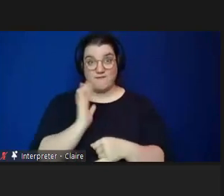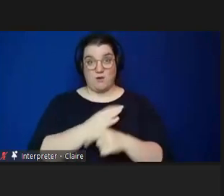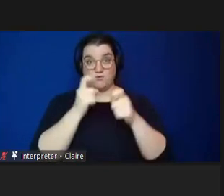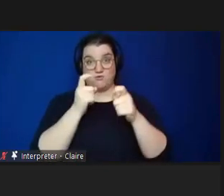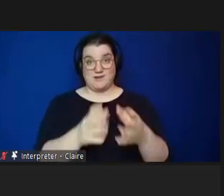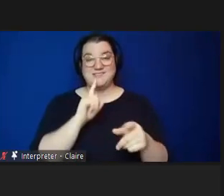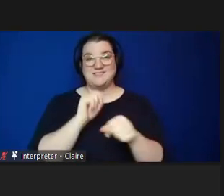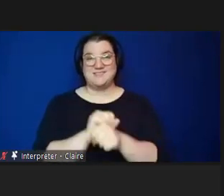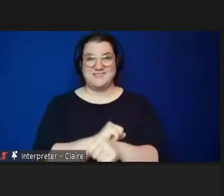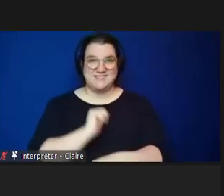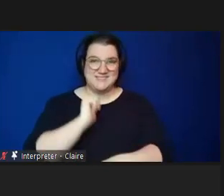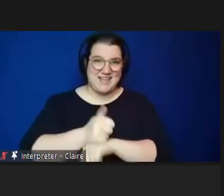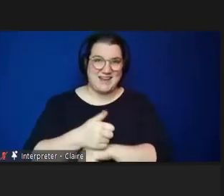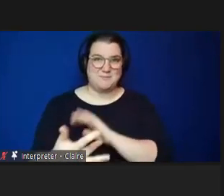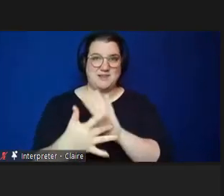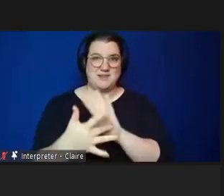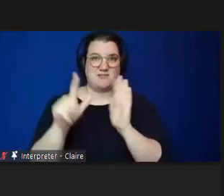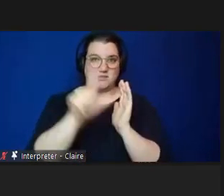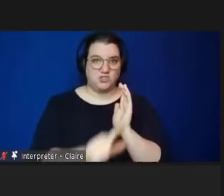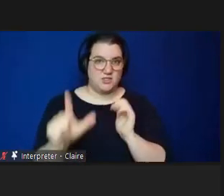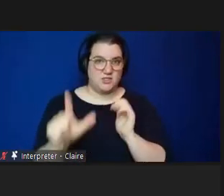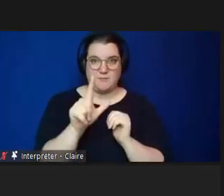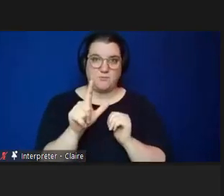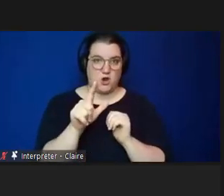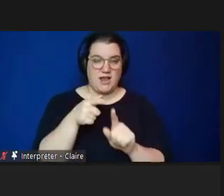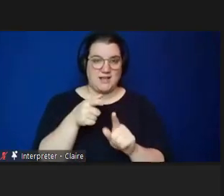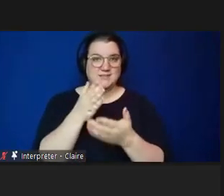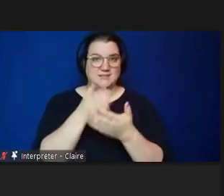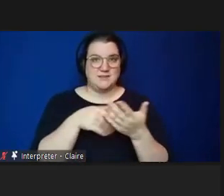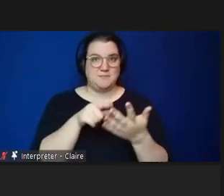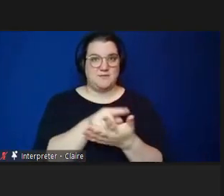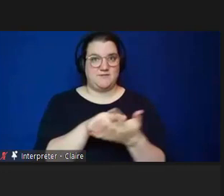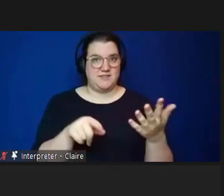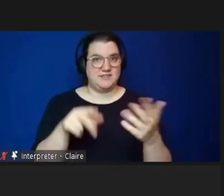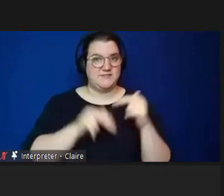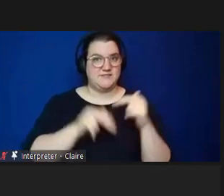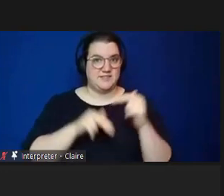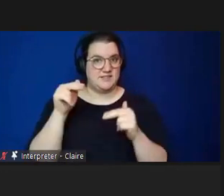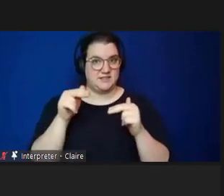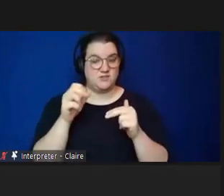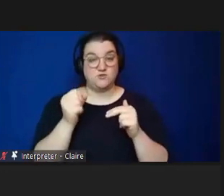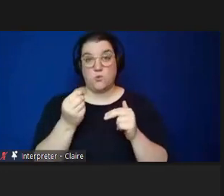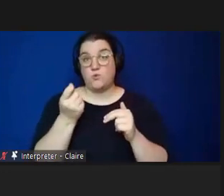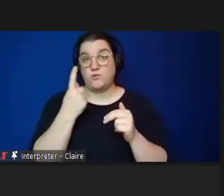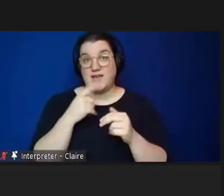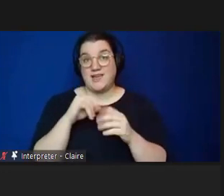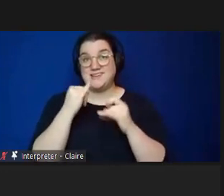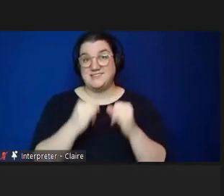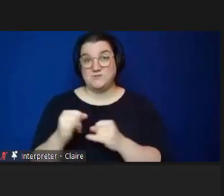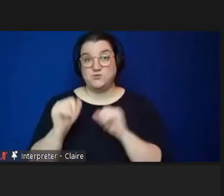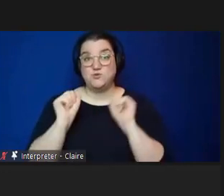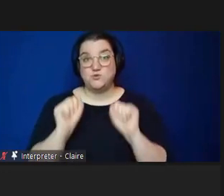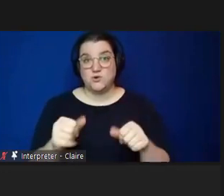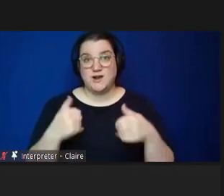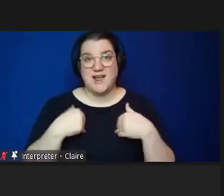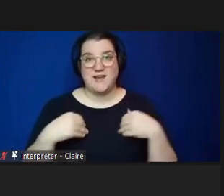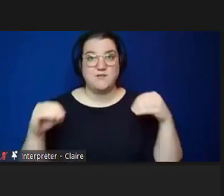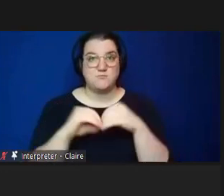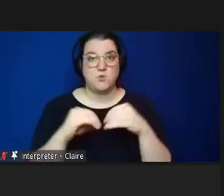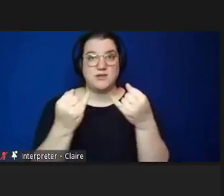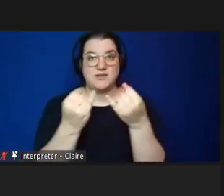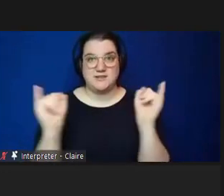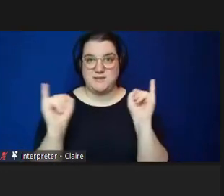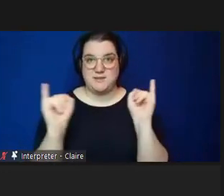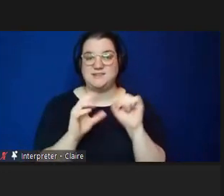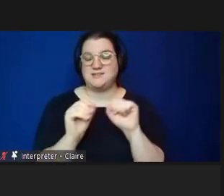a technology library at some of these facilities so that individuals could have more independence and